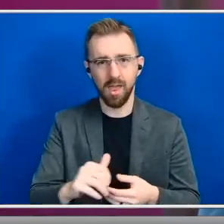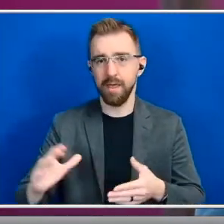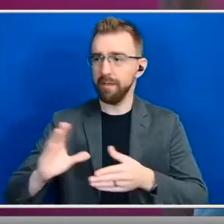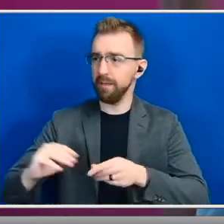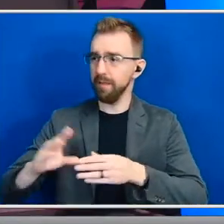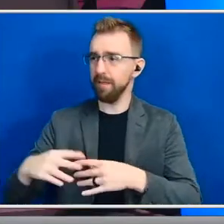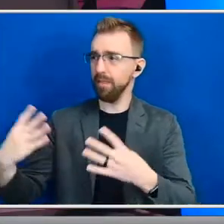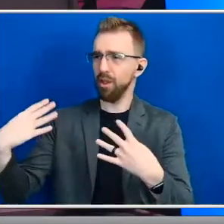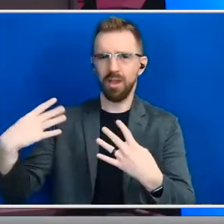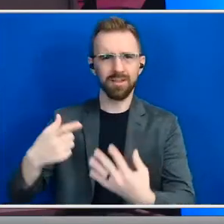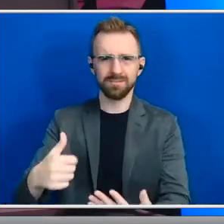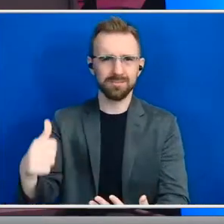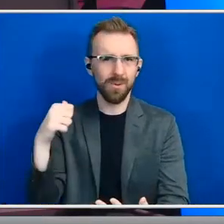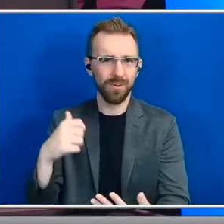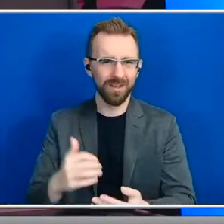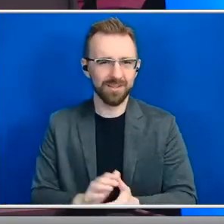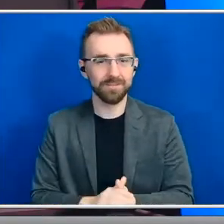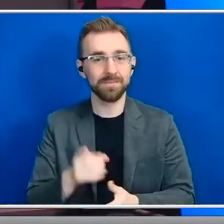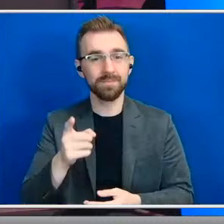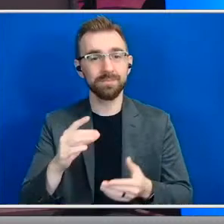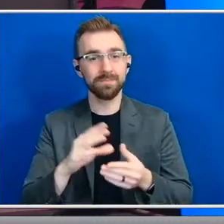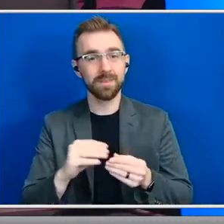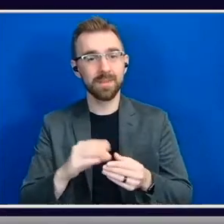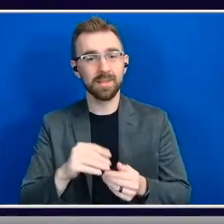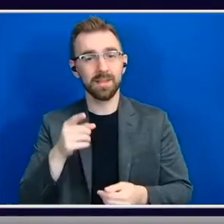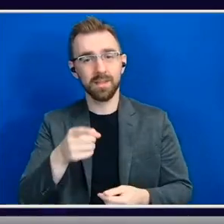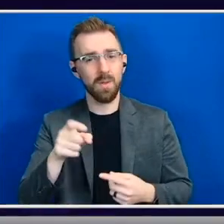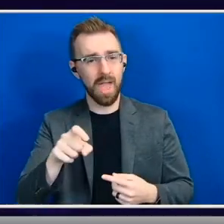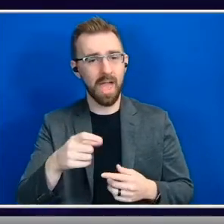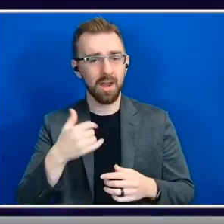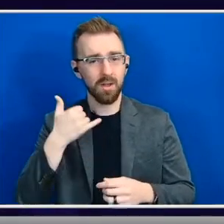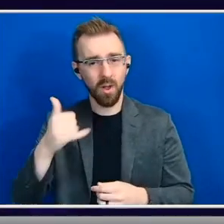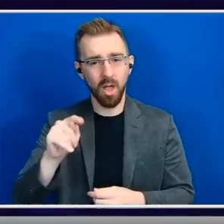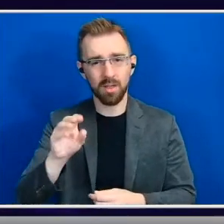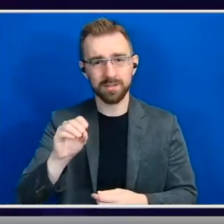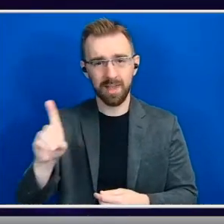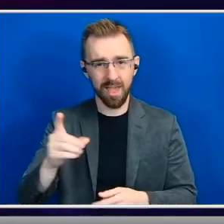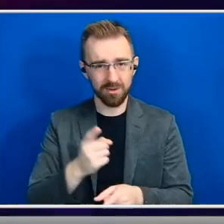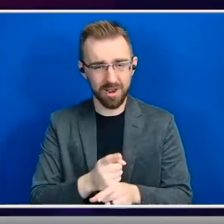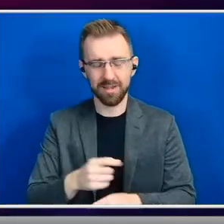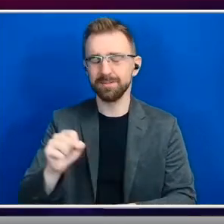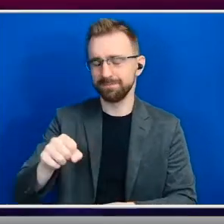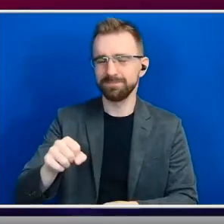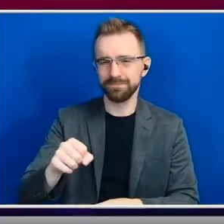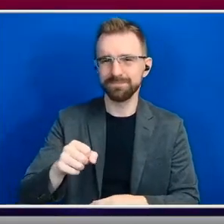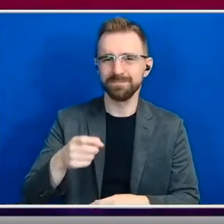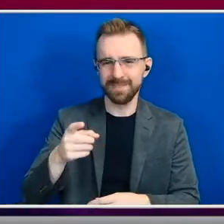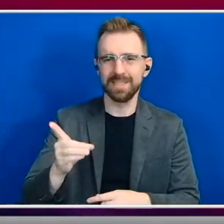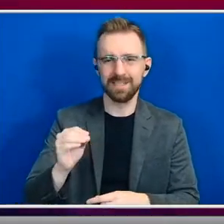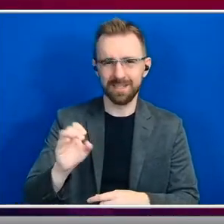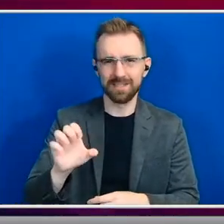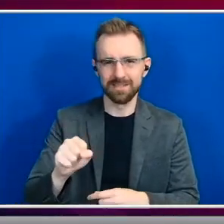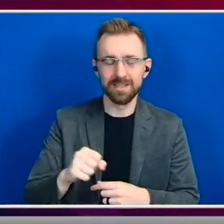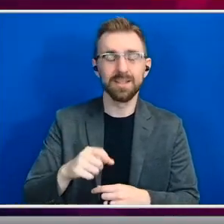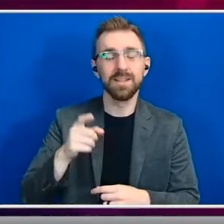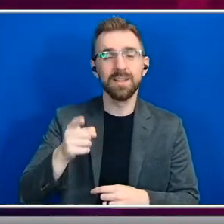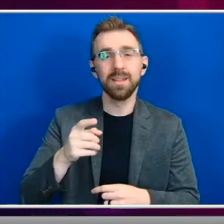you say Dr. Crawford said you had to call him Todd? Yes, he does. The most I